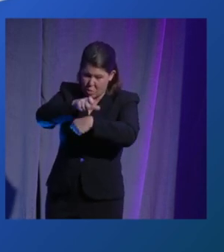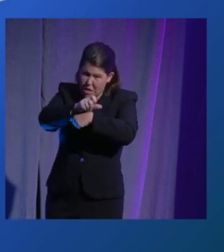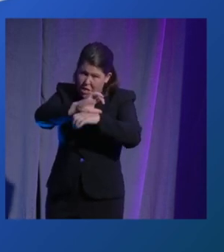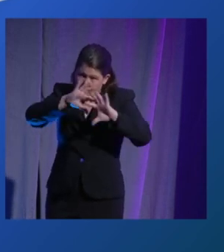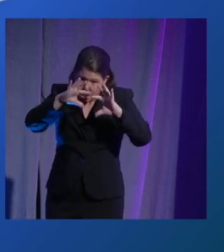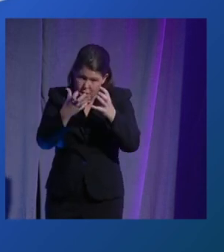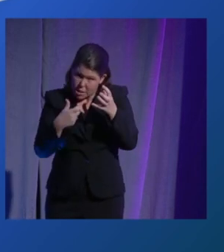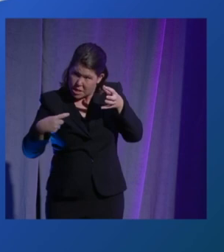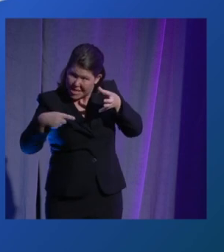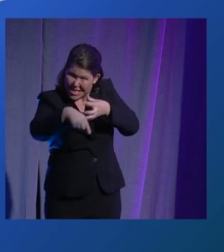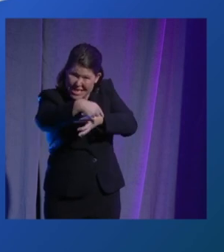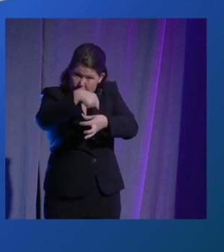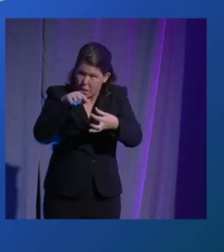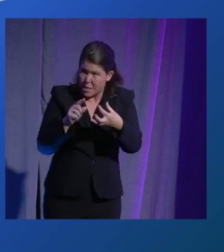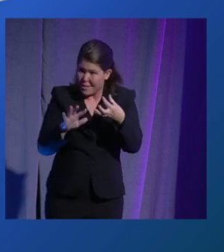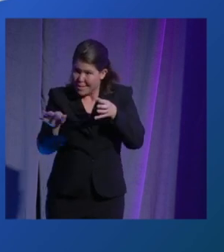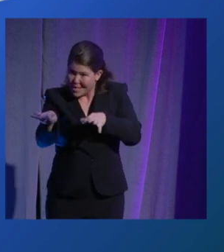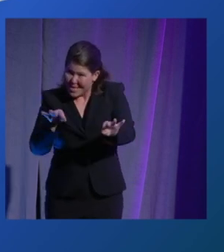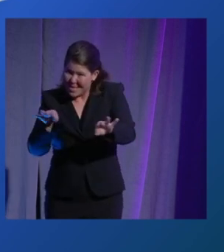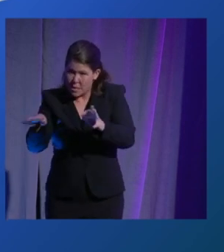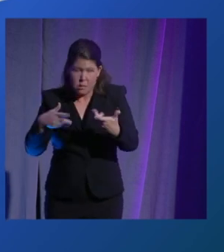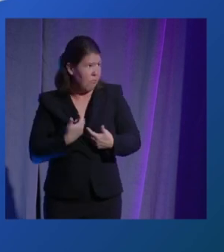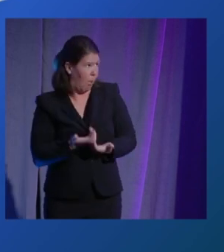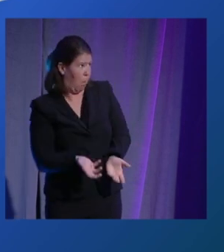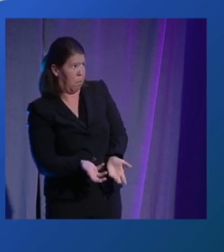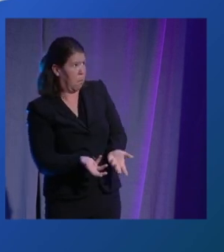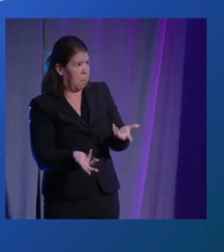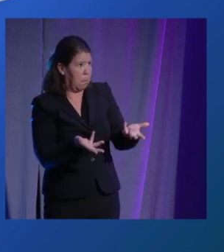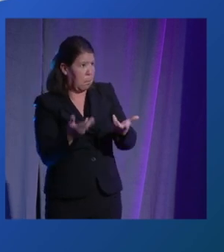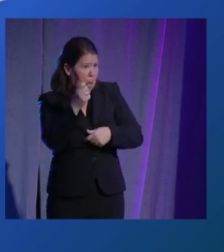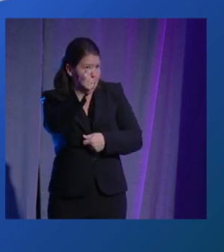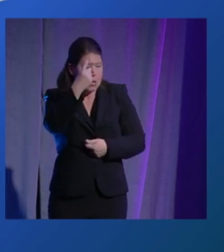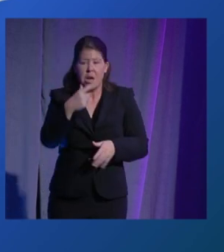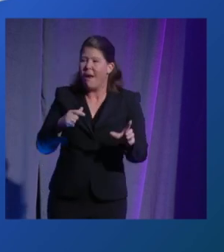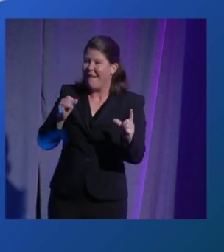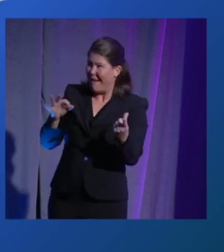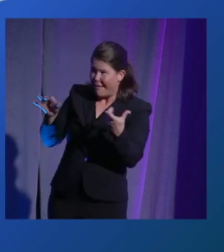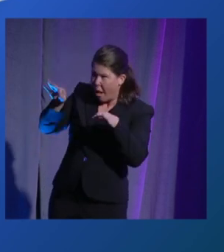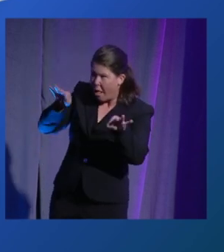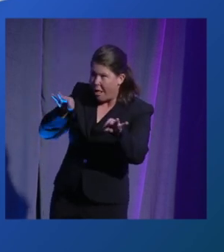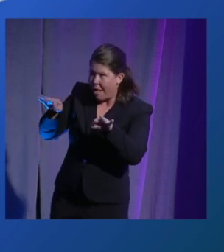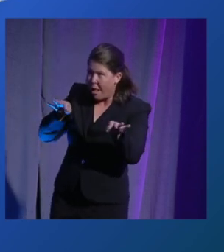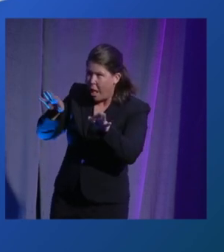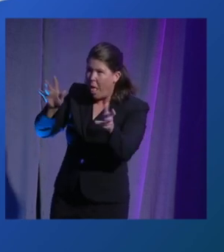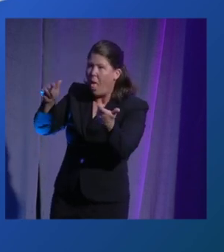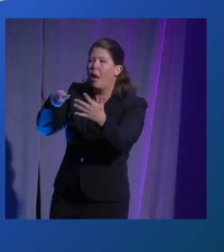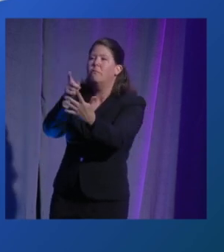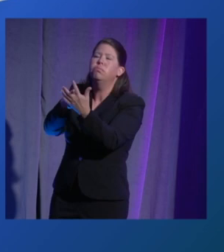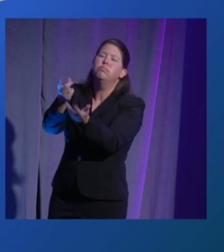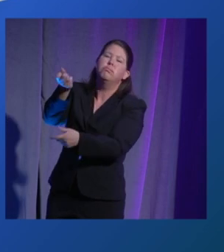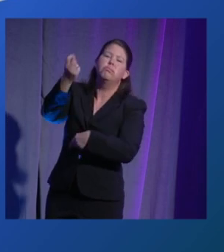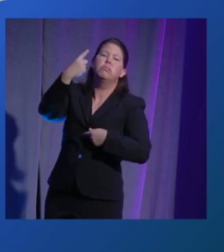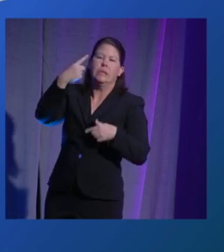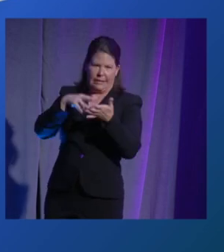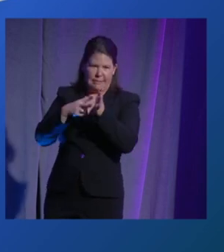how they work it is hard for them to sort of understand what the capabilities are and if they don't understand what the capabilities are then they are vulnerable